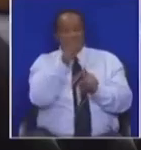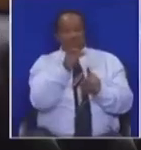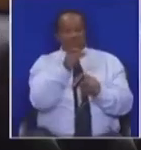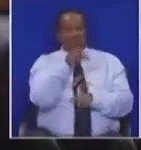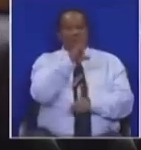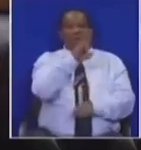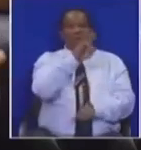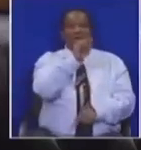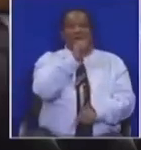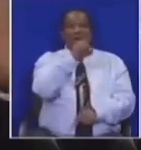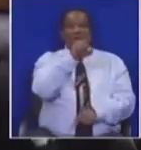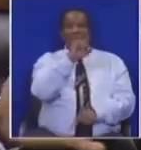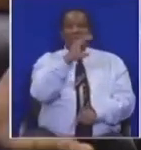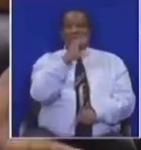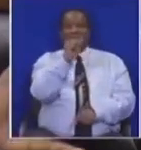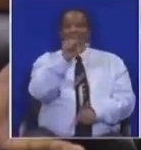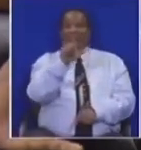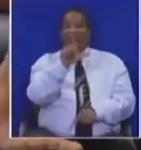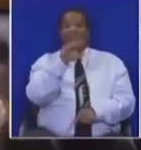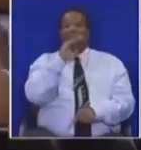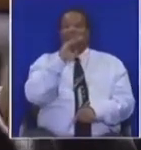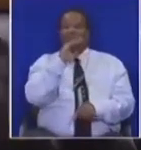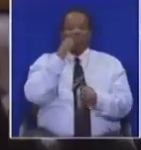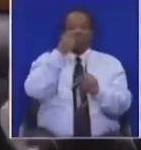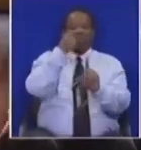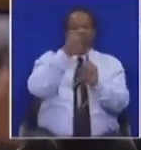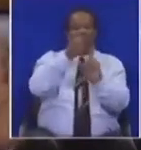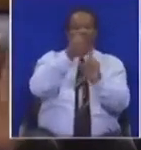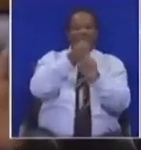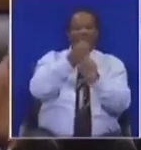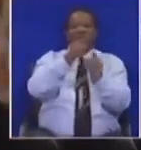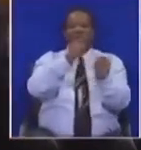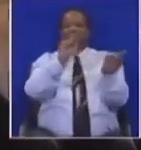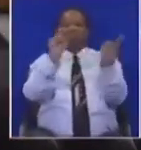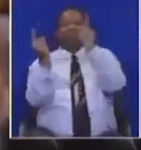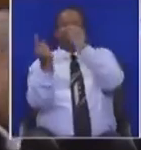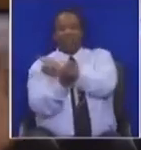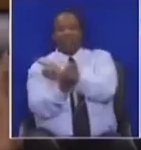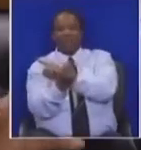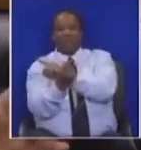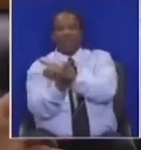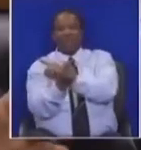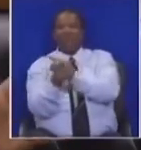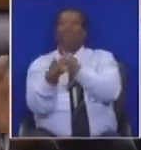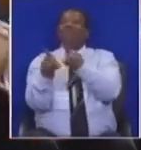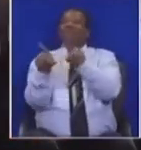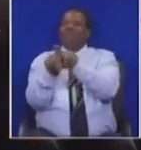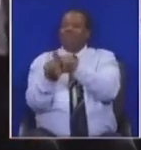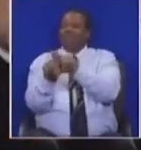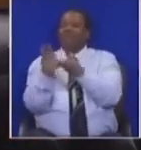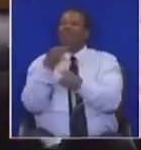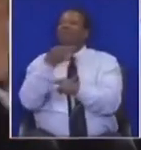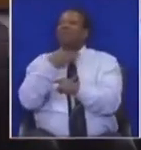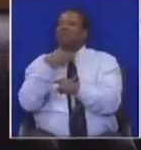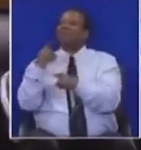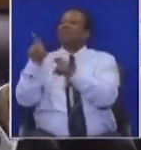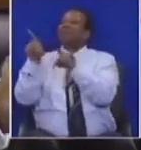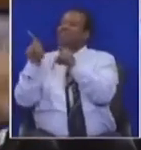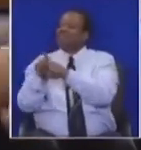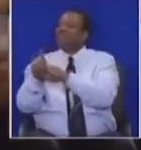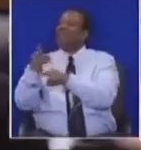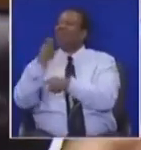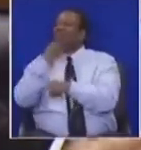that change. Exactly. And this is in English, just like the English you are speaking. There's no harm about